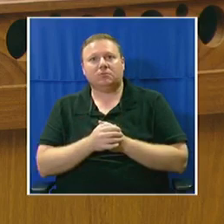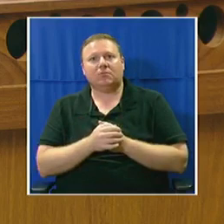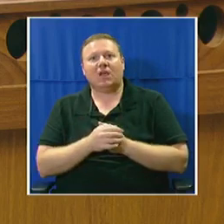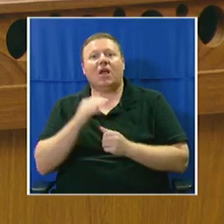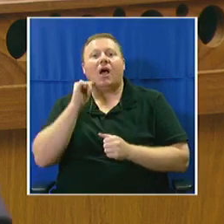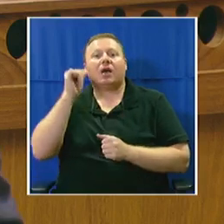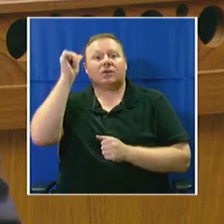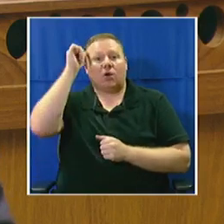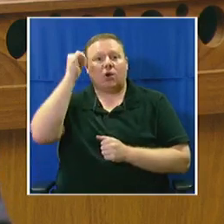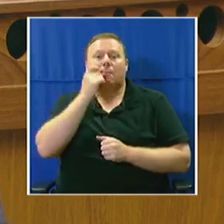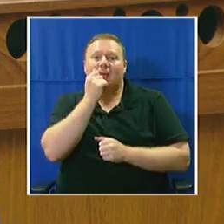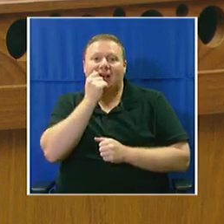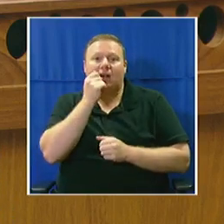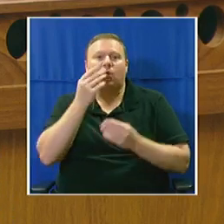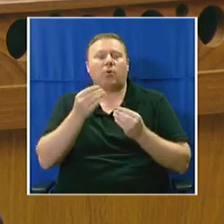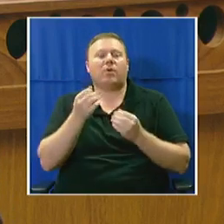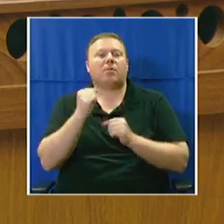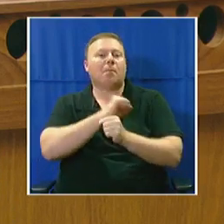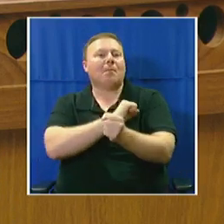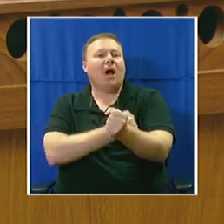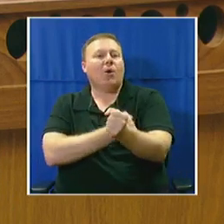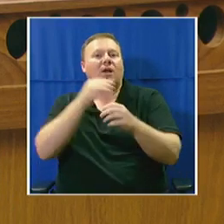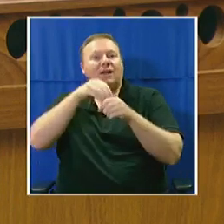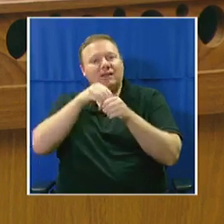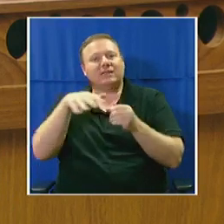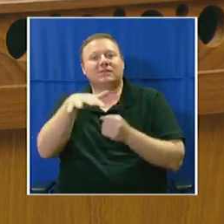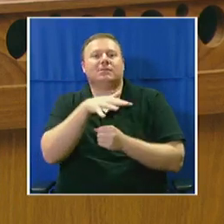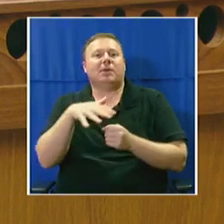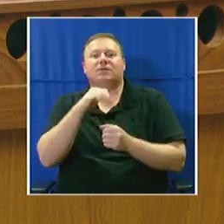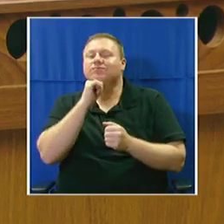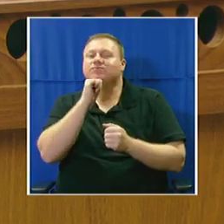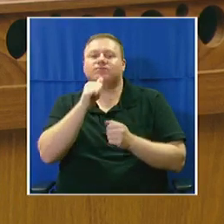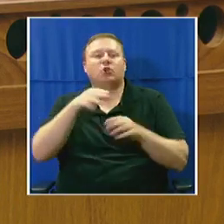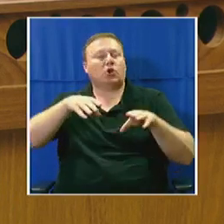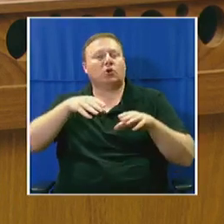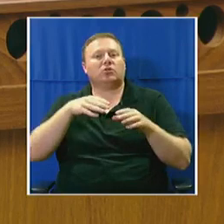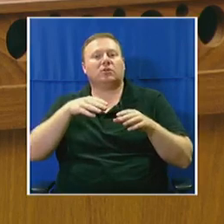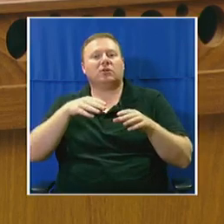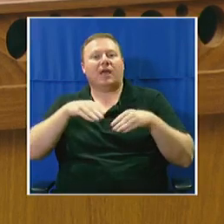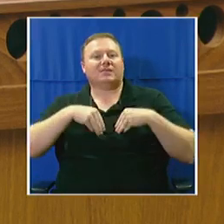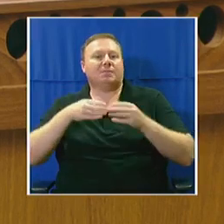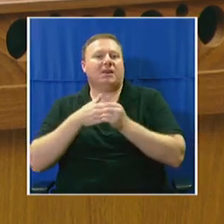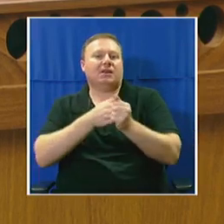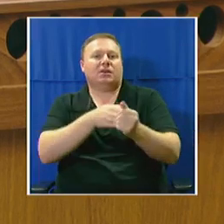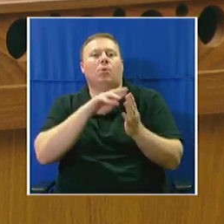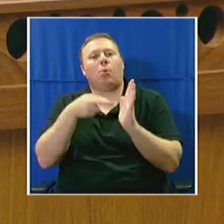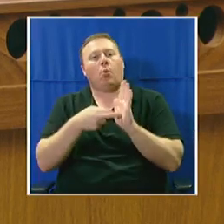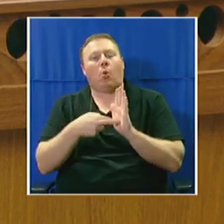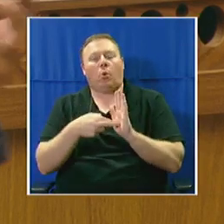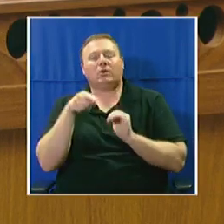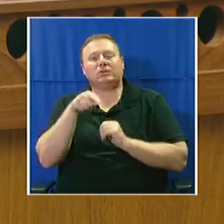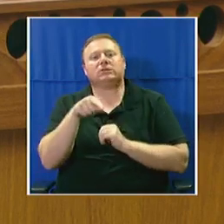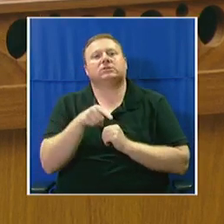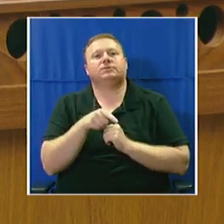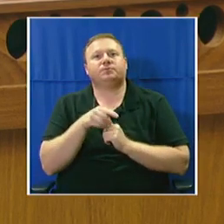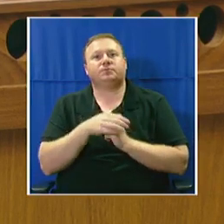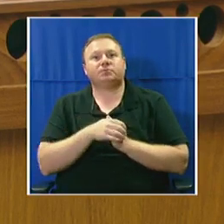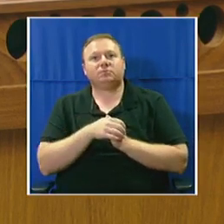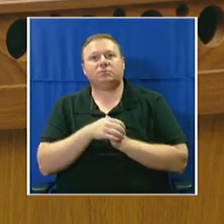Violence there is no excuse that our institutions our workplaces our schools and our public spaces are not doing